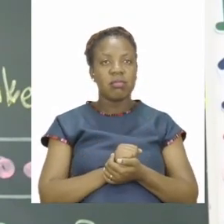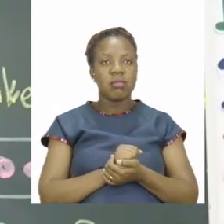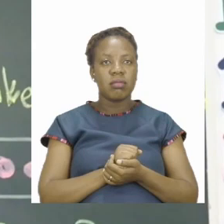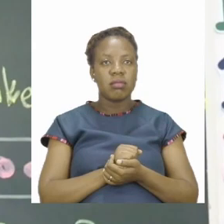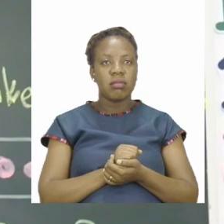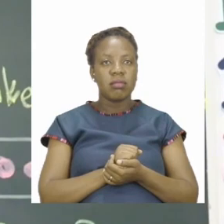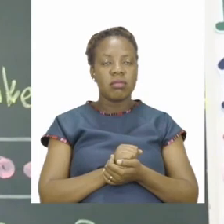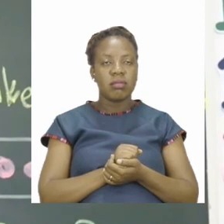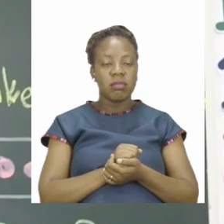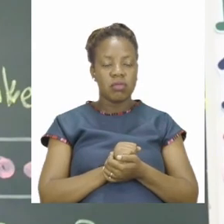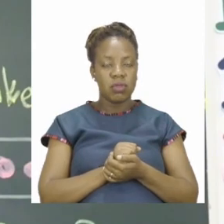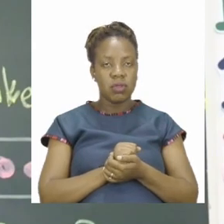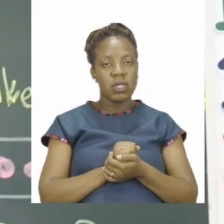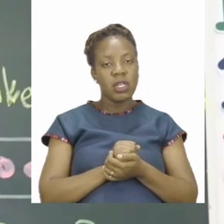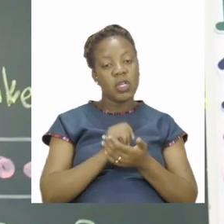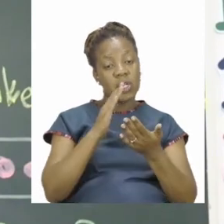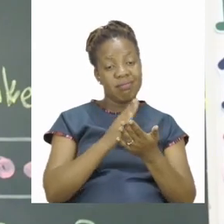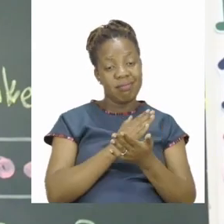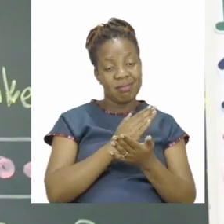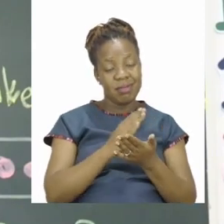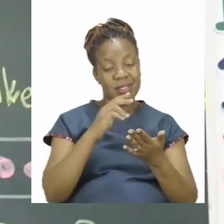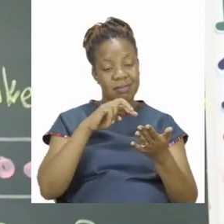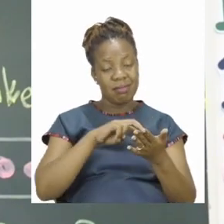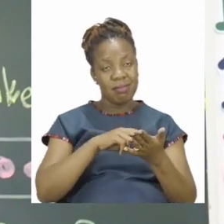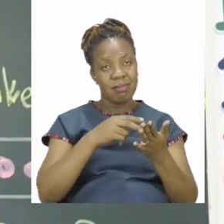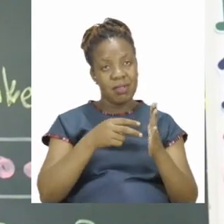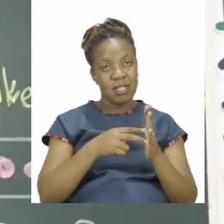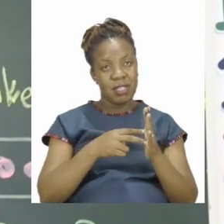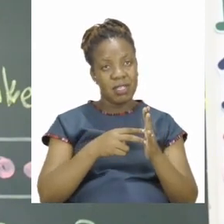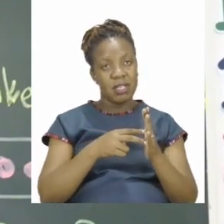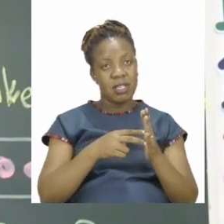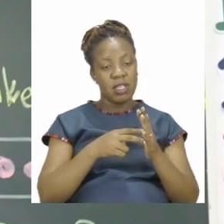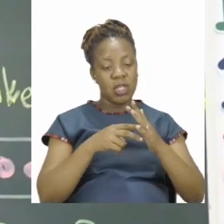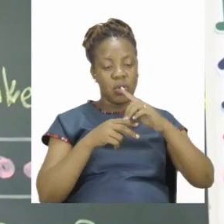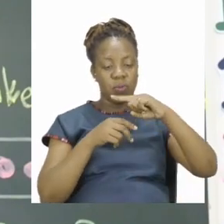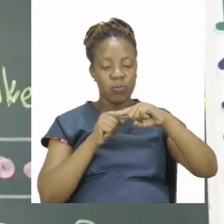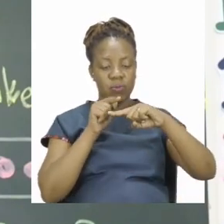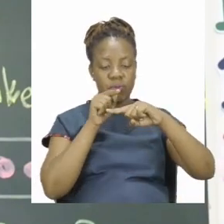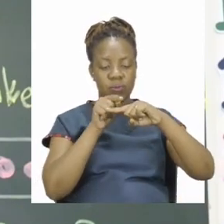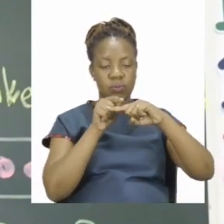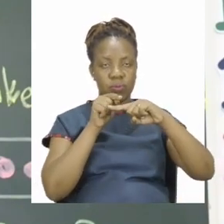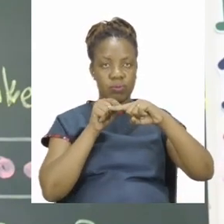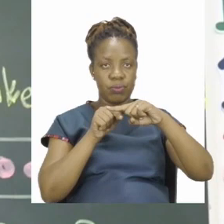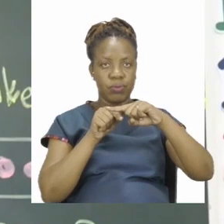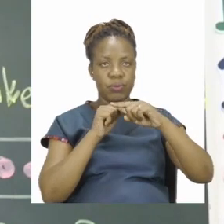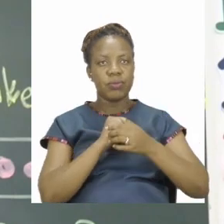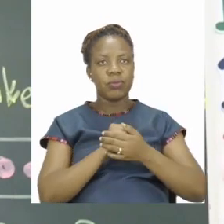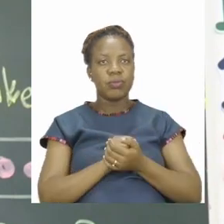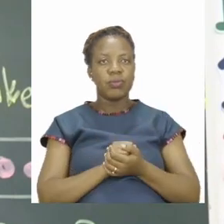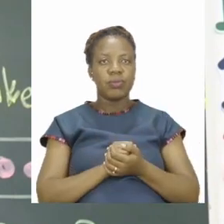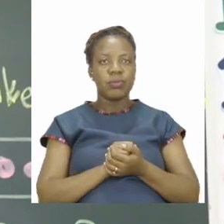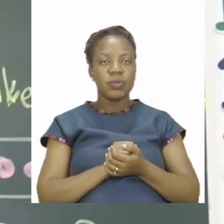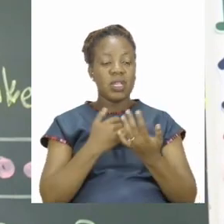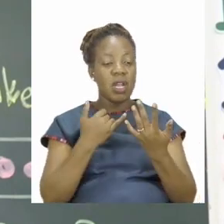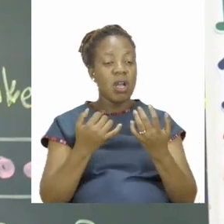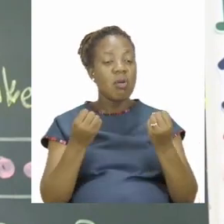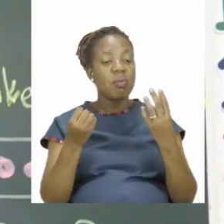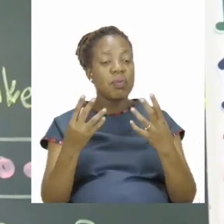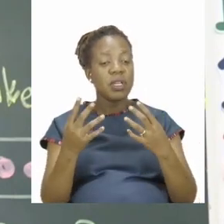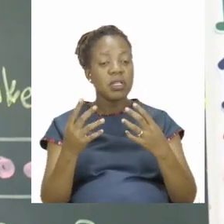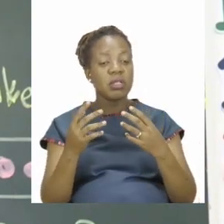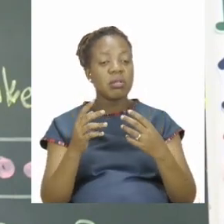cross, and a dot. Then we only had 2. So we write 2 for the 2